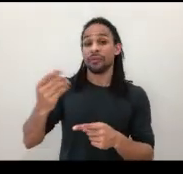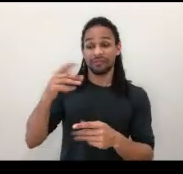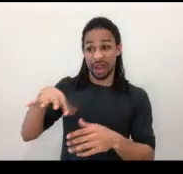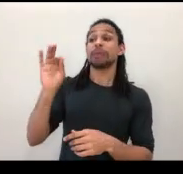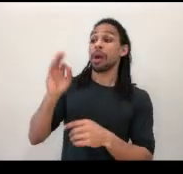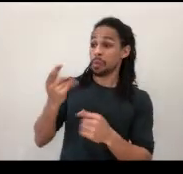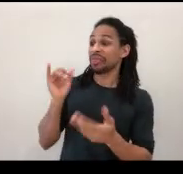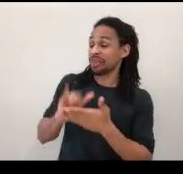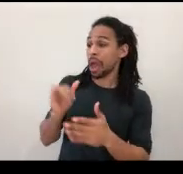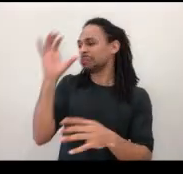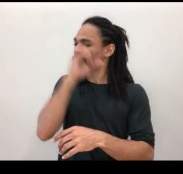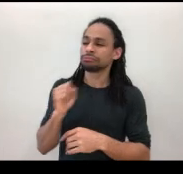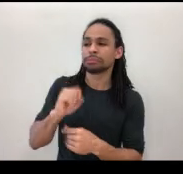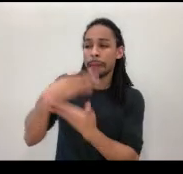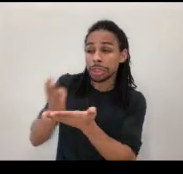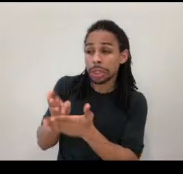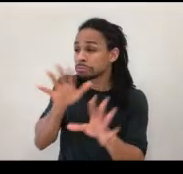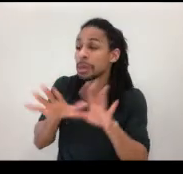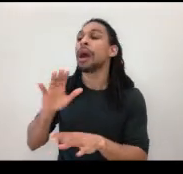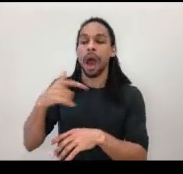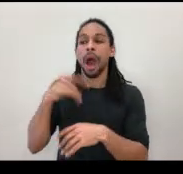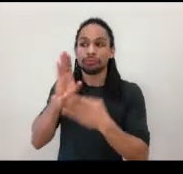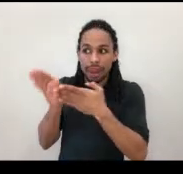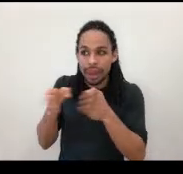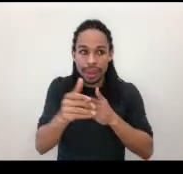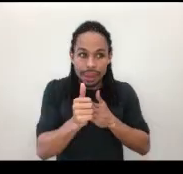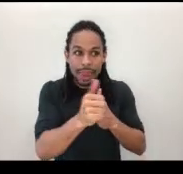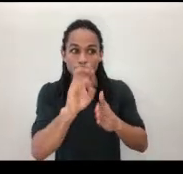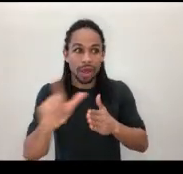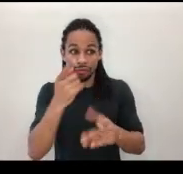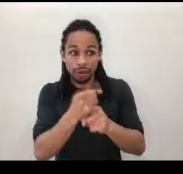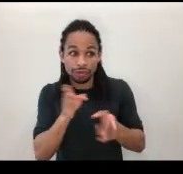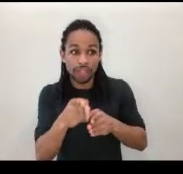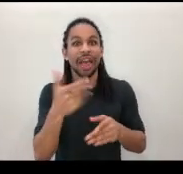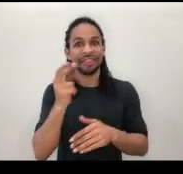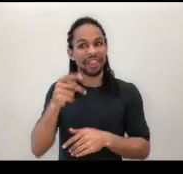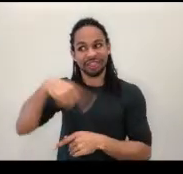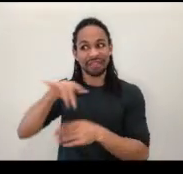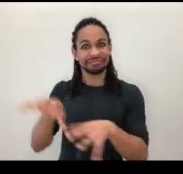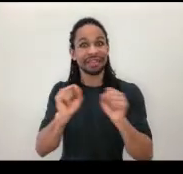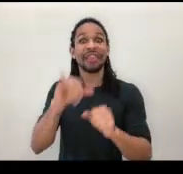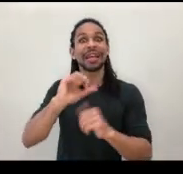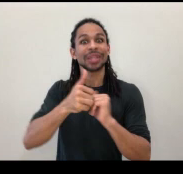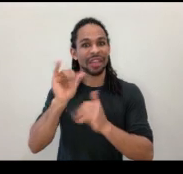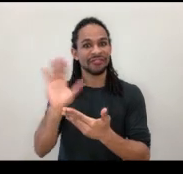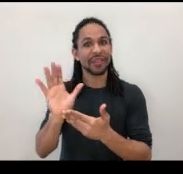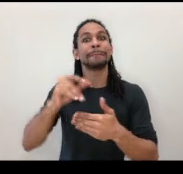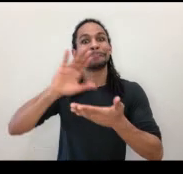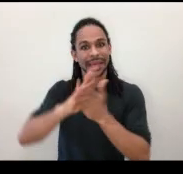budget was. So I just pointed Will in the right direction and they took it from there. And that's how the film became